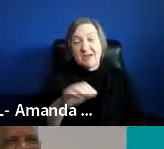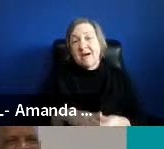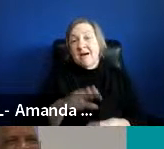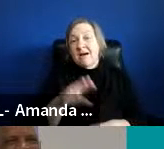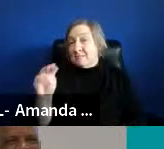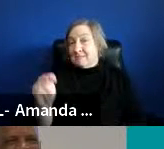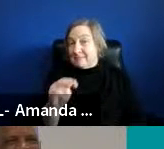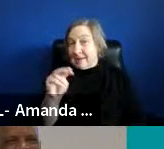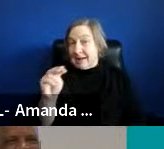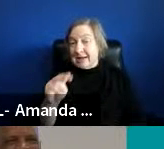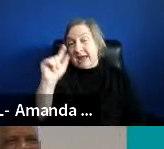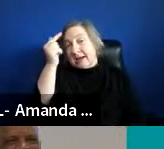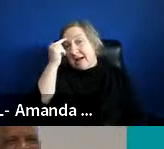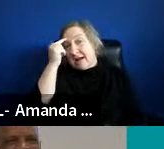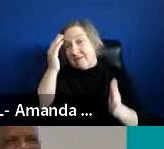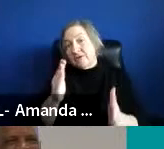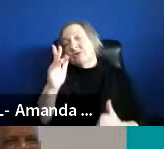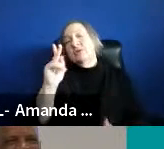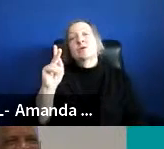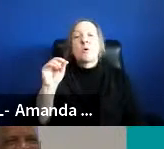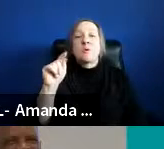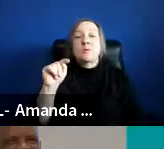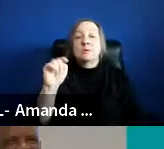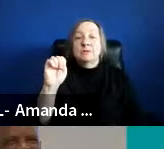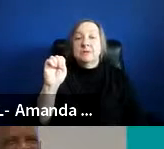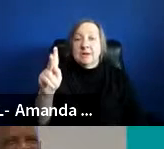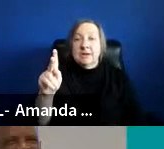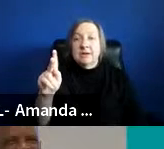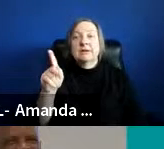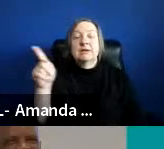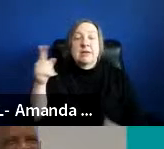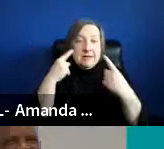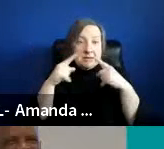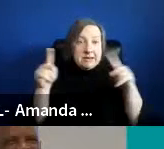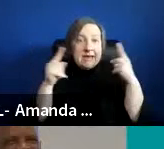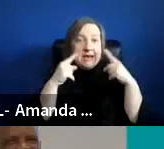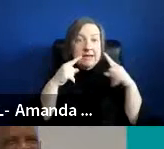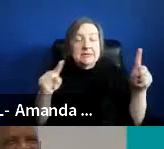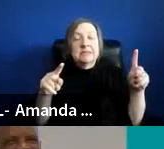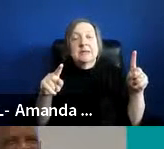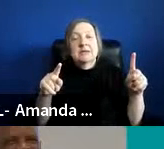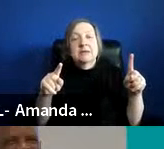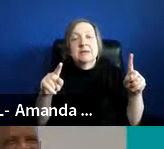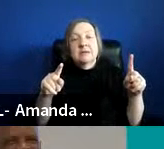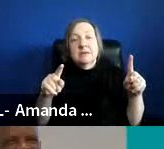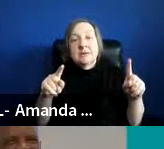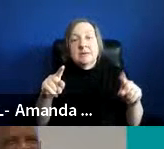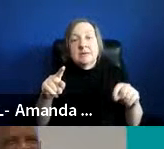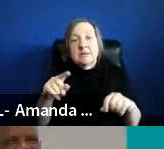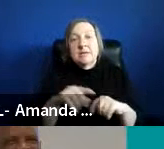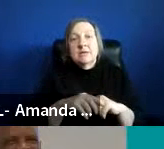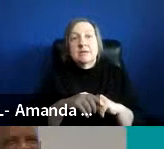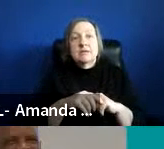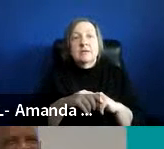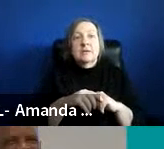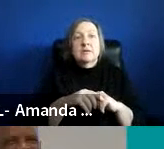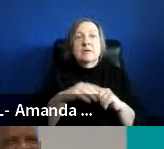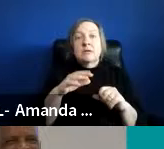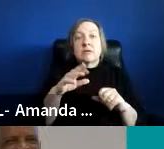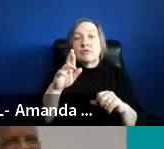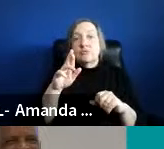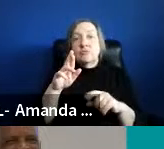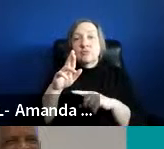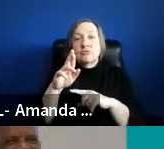Monday, Governor Kotek announced a stop to Oregon's implementation of regional tolling